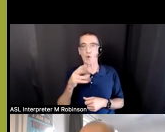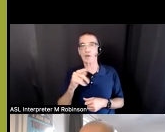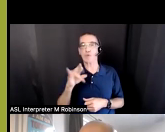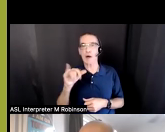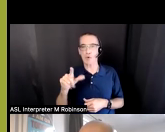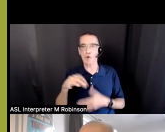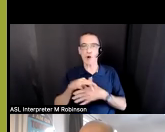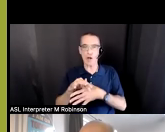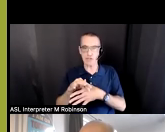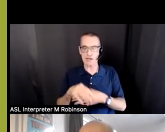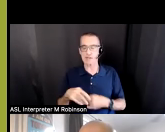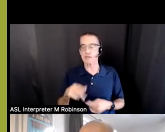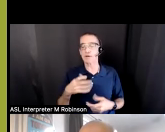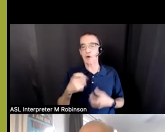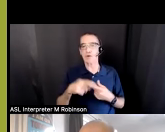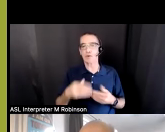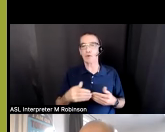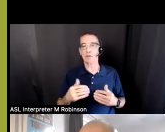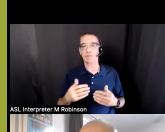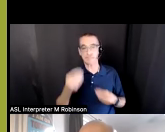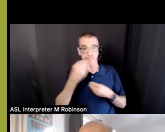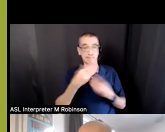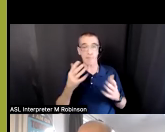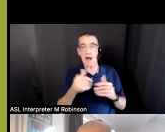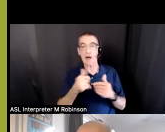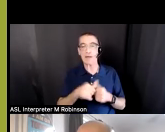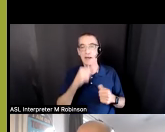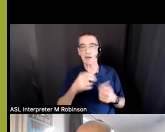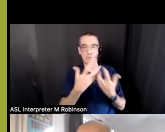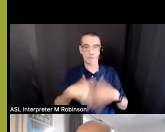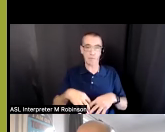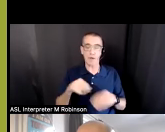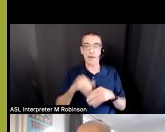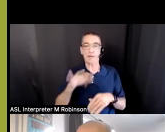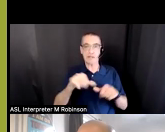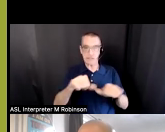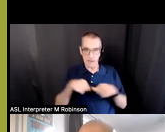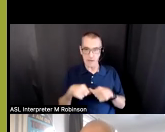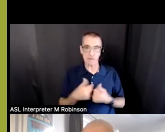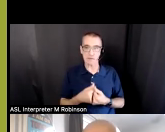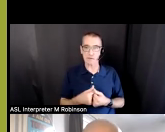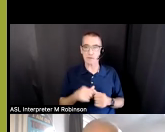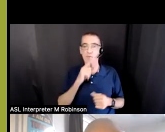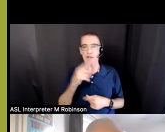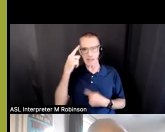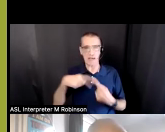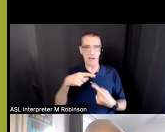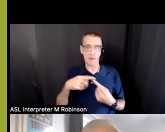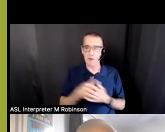contexts. Just want to lift up how this could play out kind of in those spaces. Just really thinking about